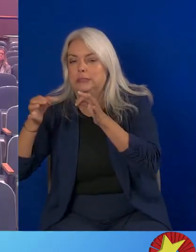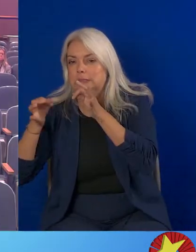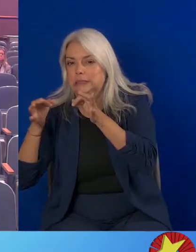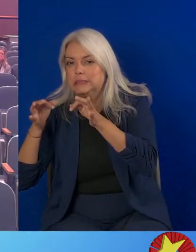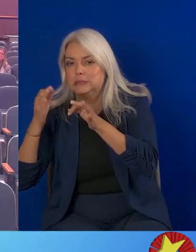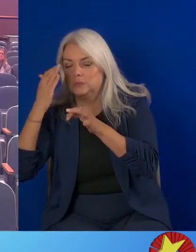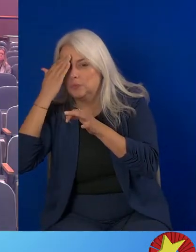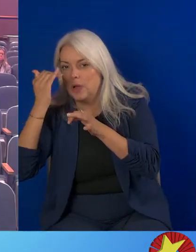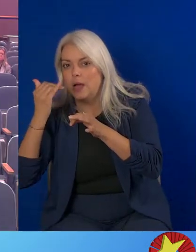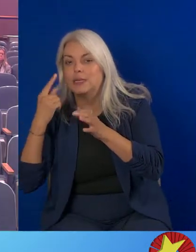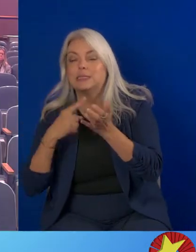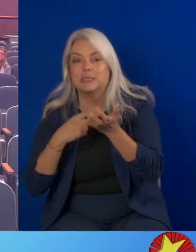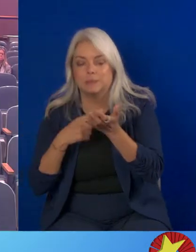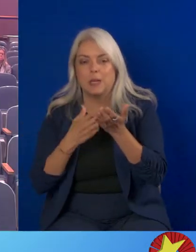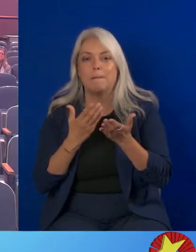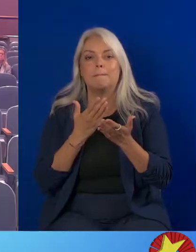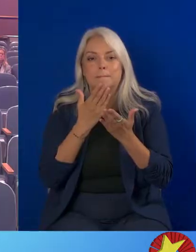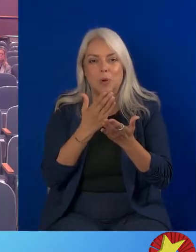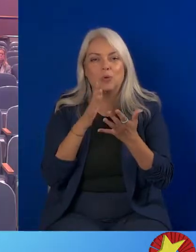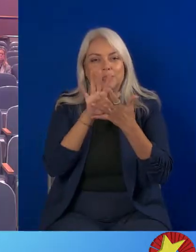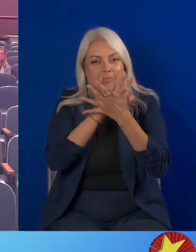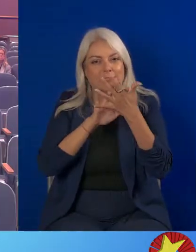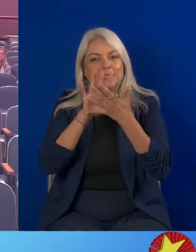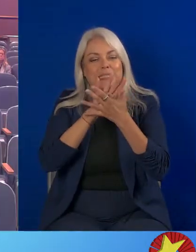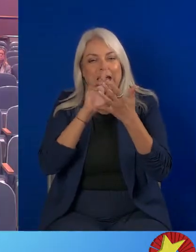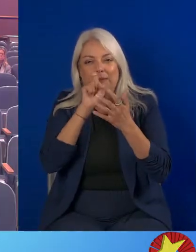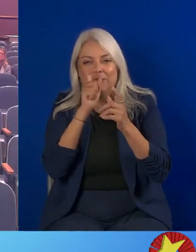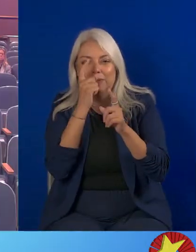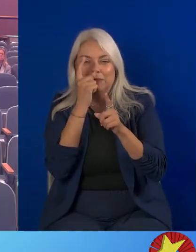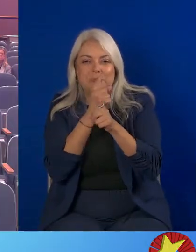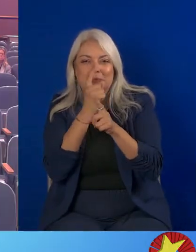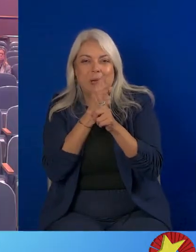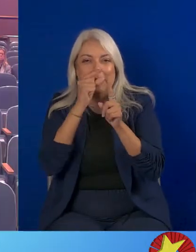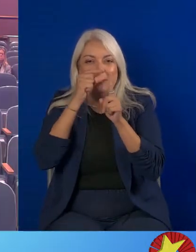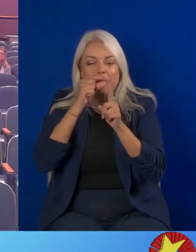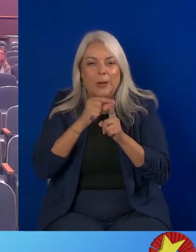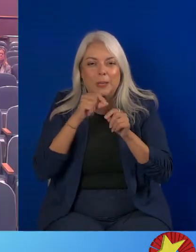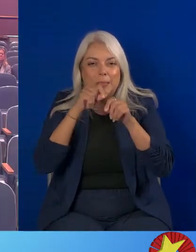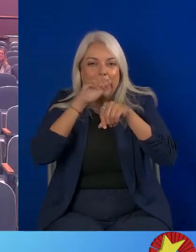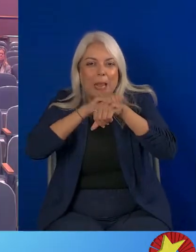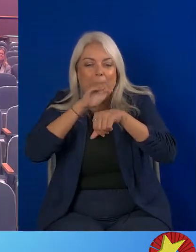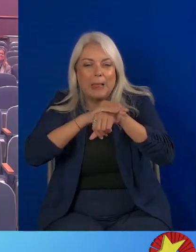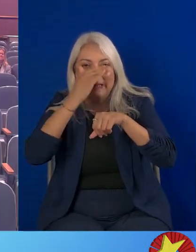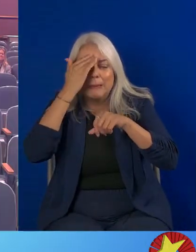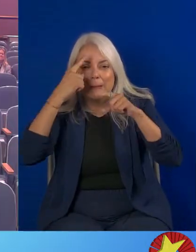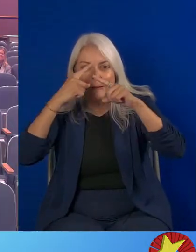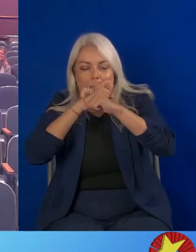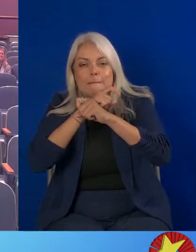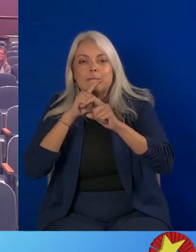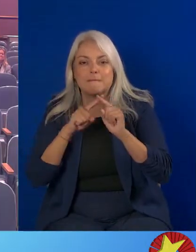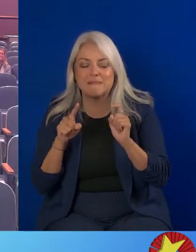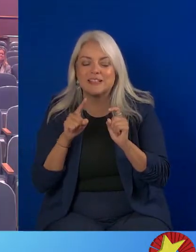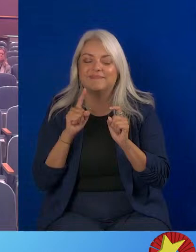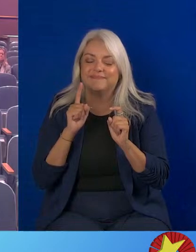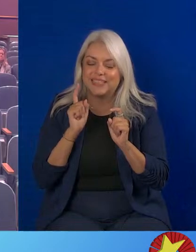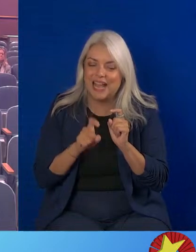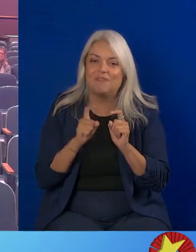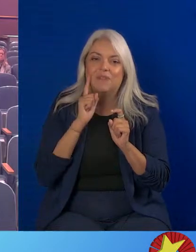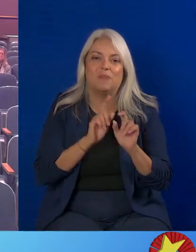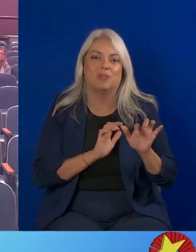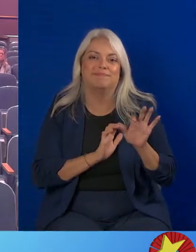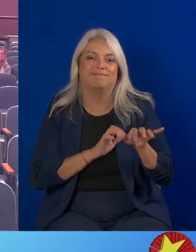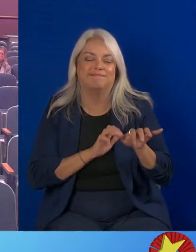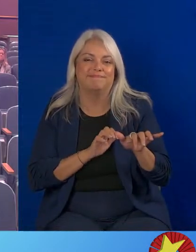Sometimes, motions can be somewhat semantic, but semantics are necessary for the accuracy of the minutes here.